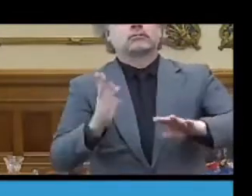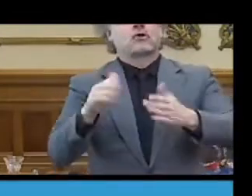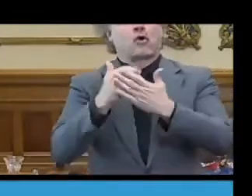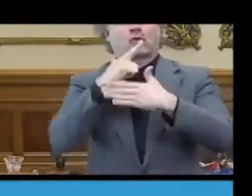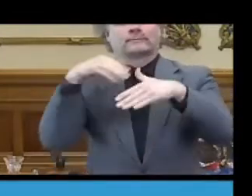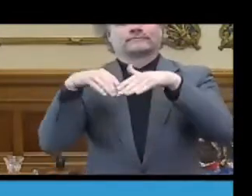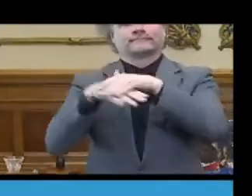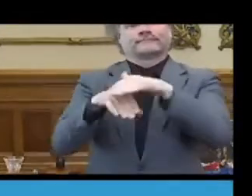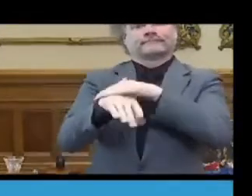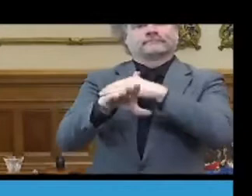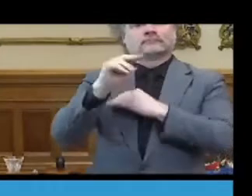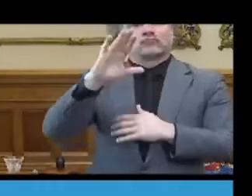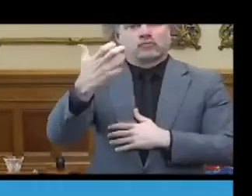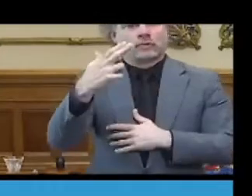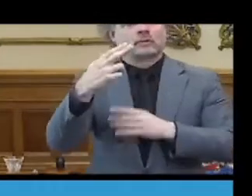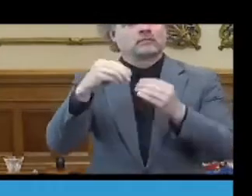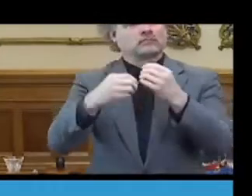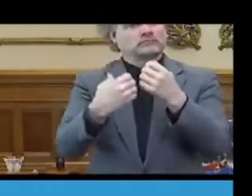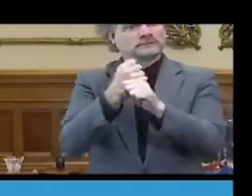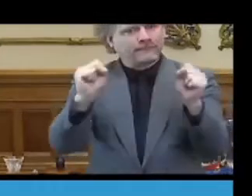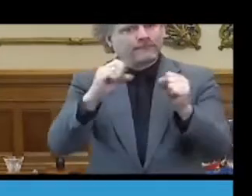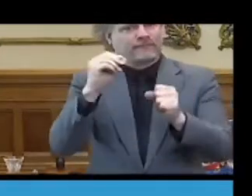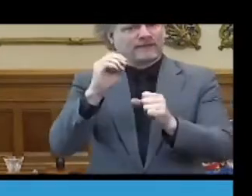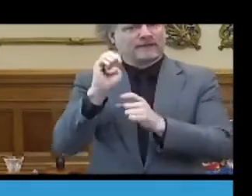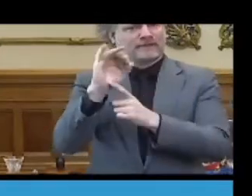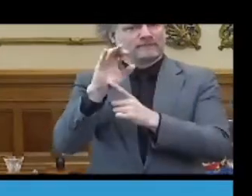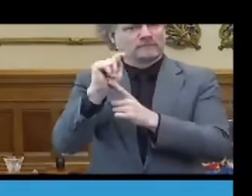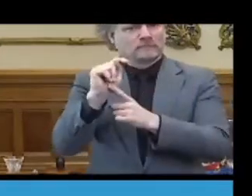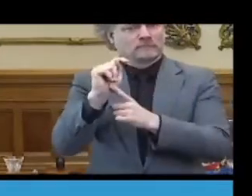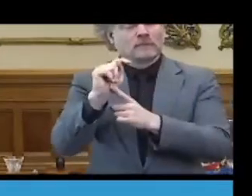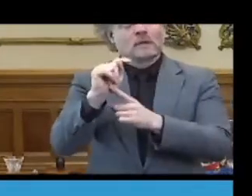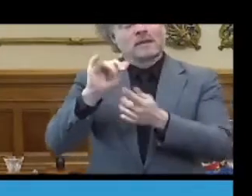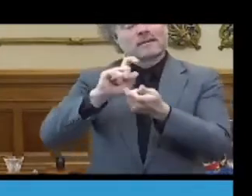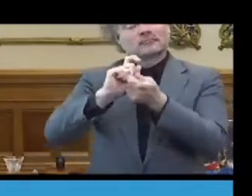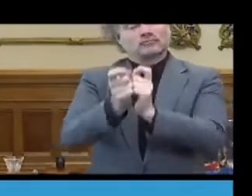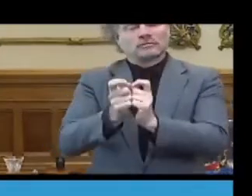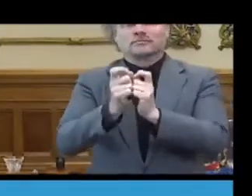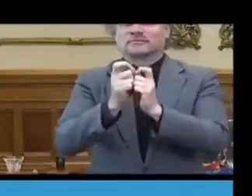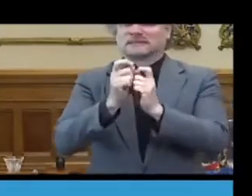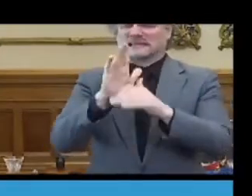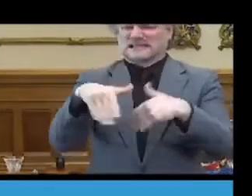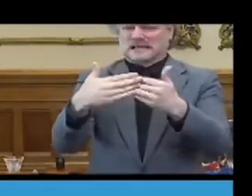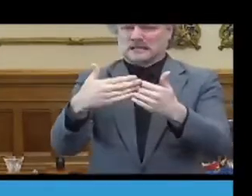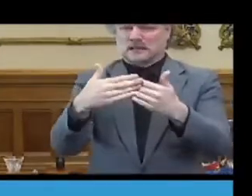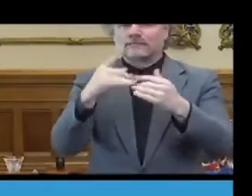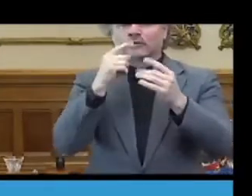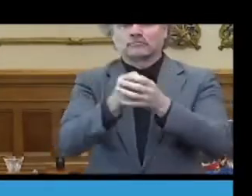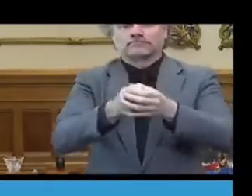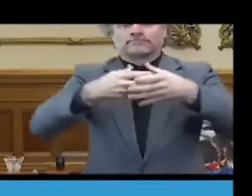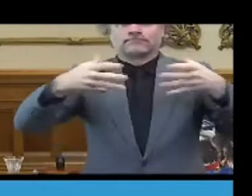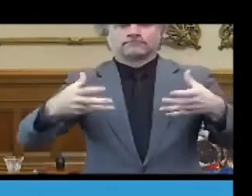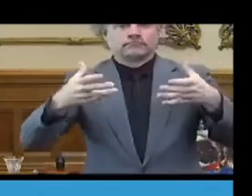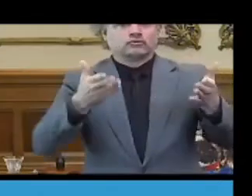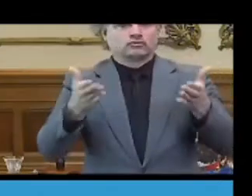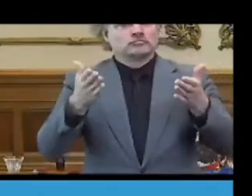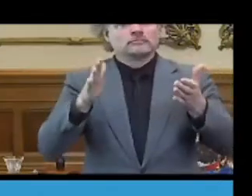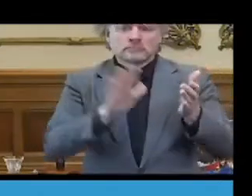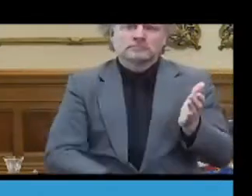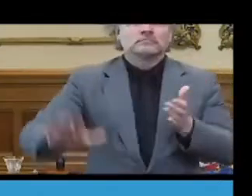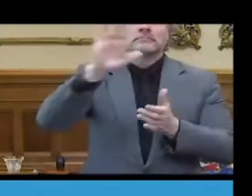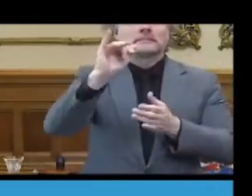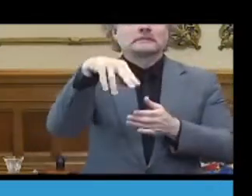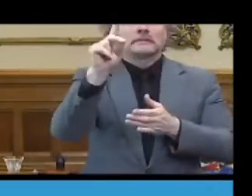branch safely and efficiently. These changes are an important next step to expanding the services for Hoosiers and to